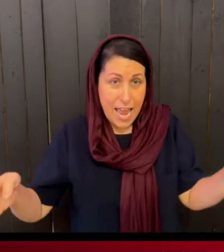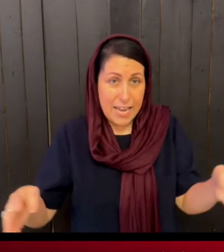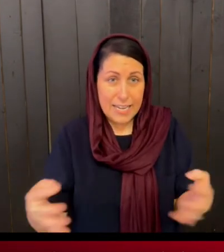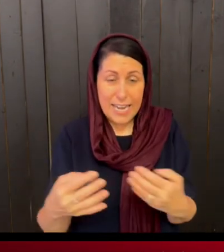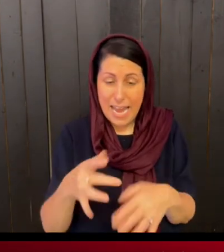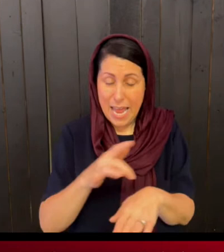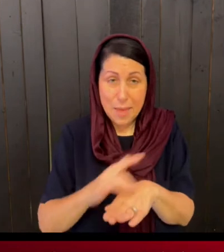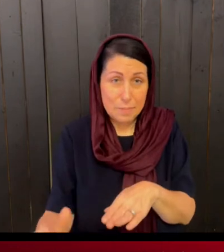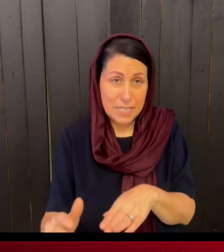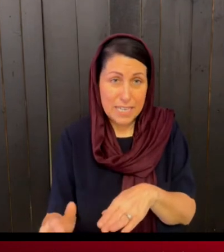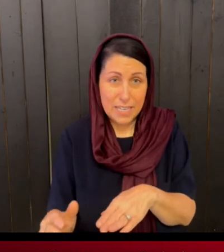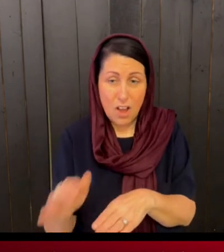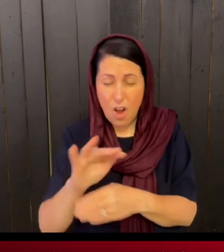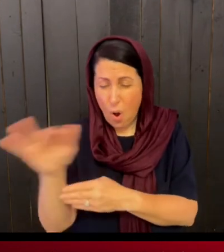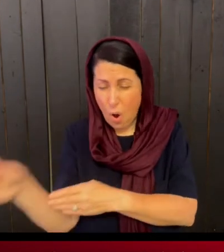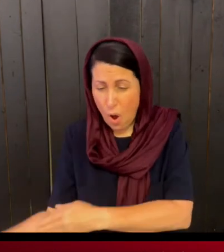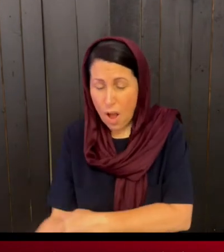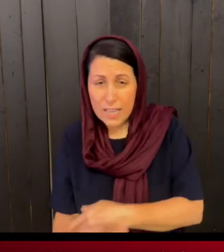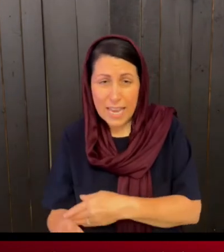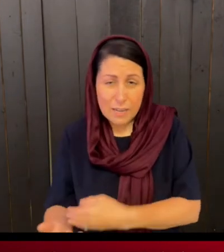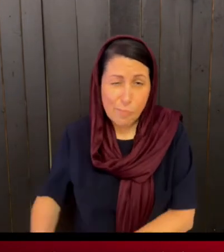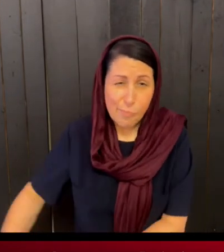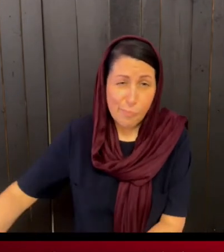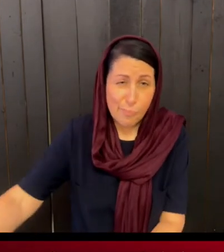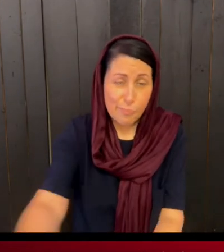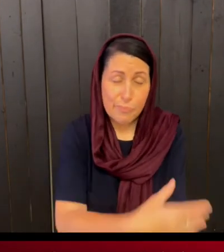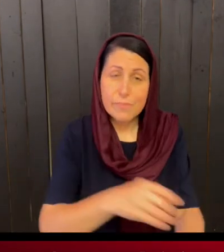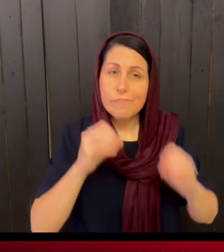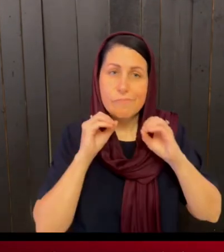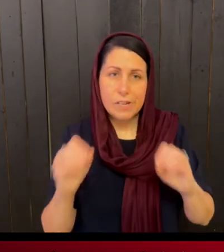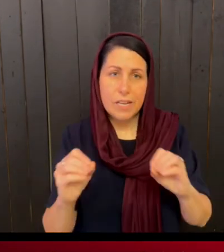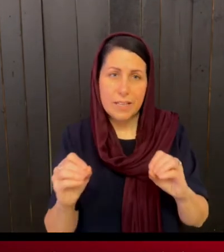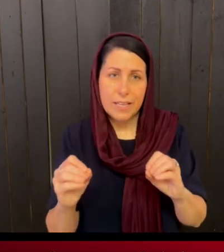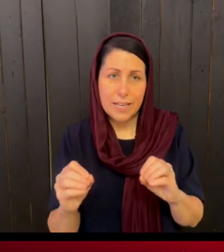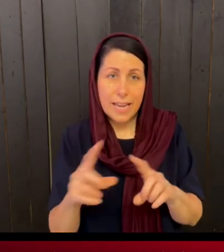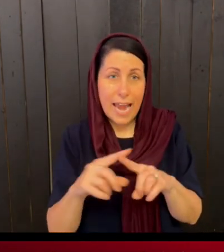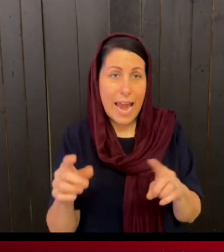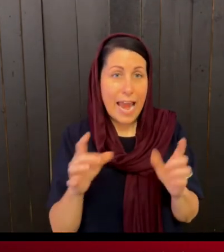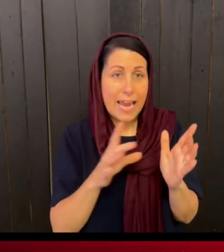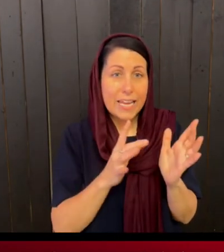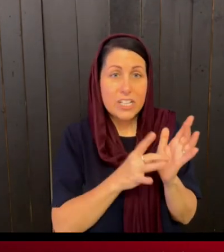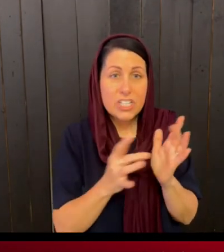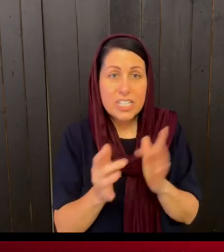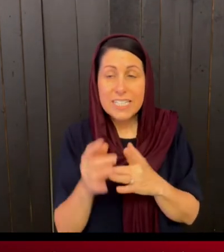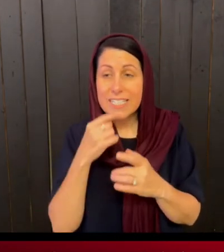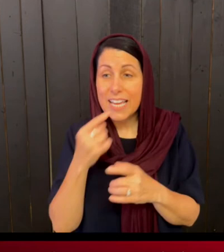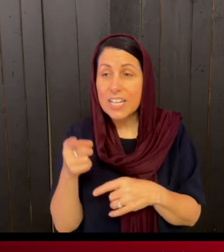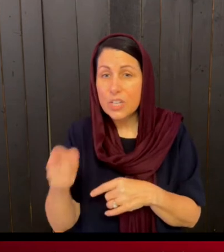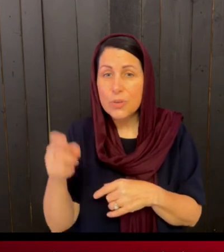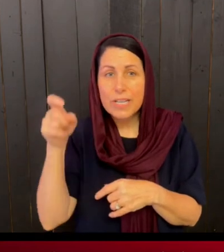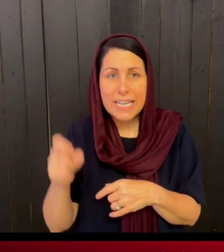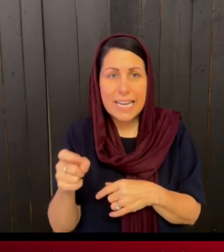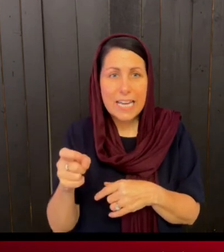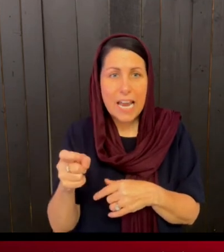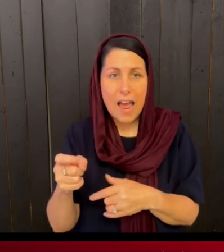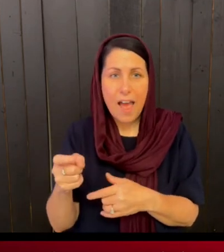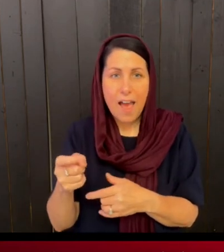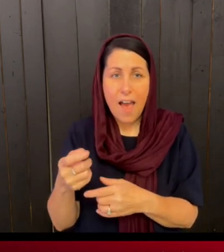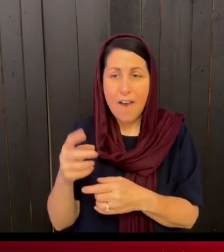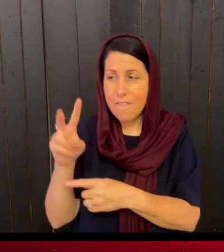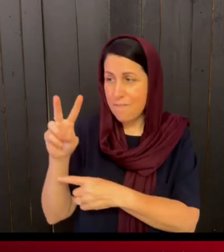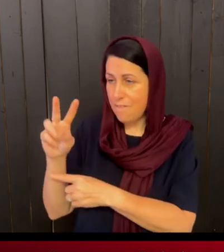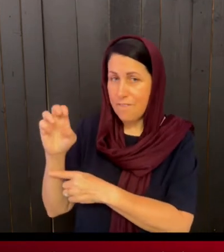But then Jesus, they needed the net. They needed the vessel. We'll call it a vessel in this situation. But they also had to do